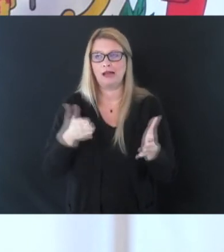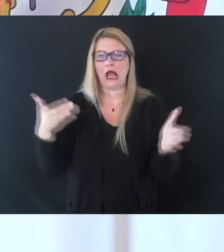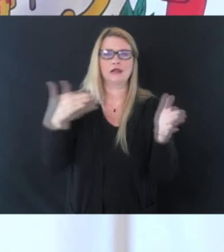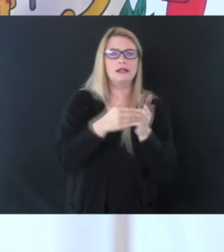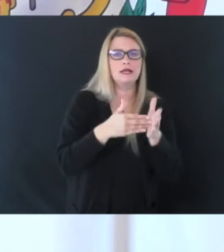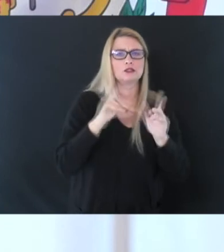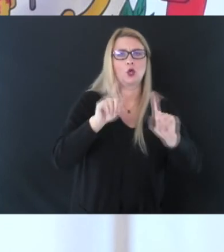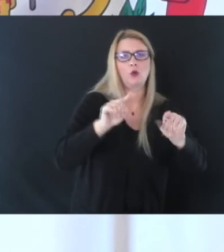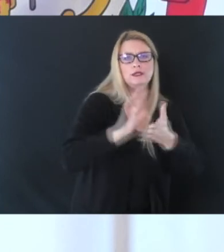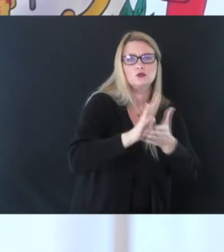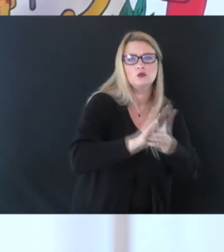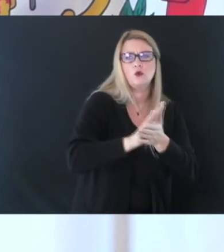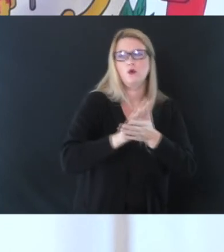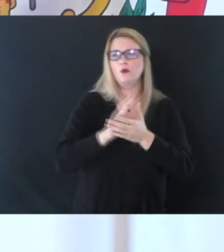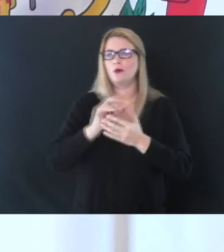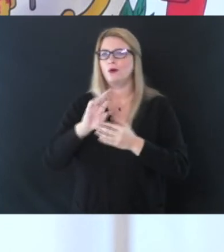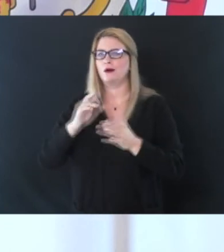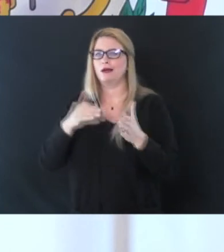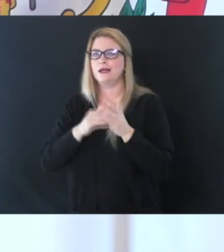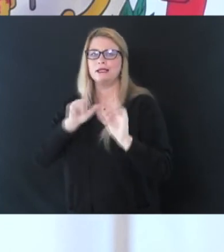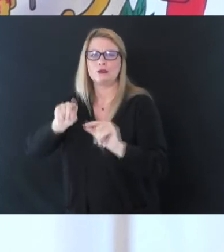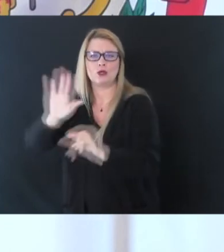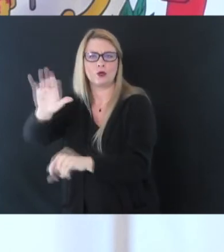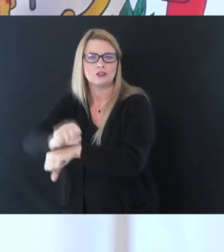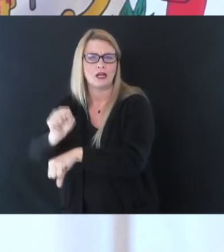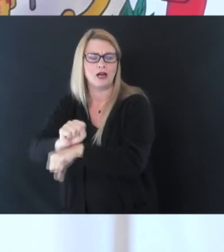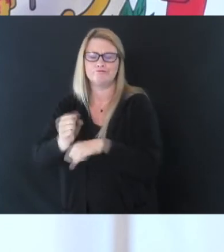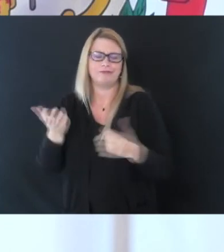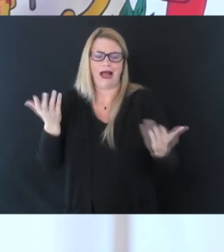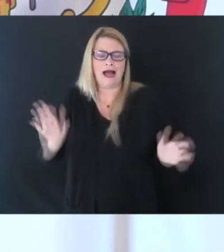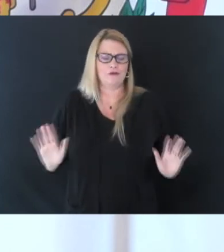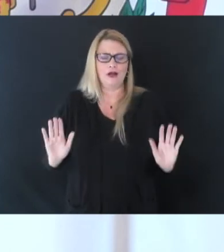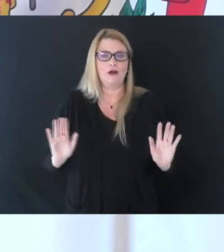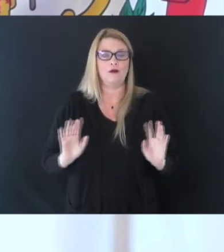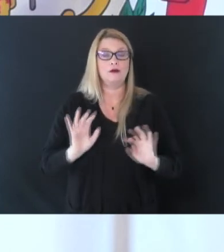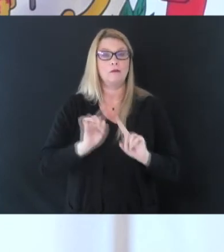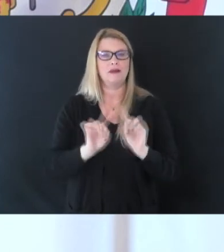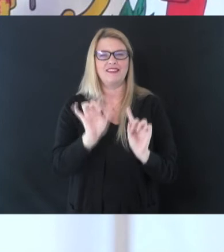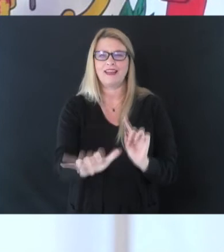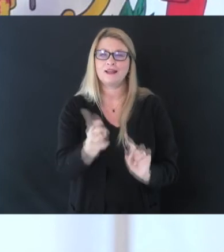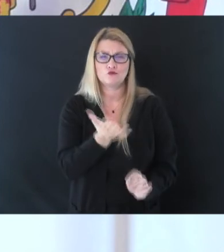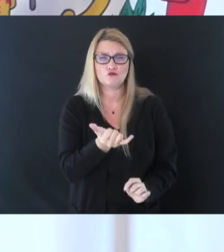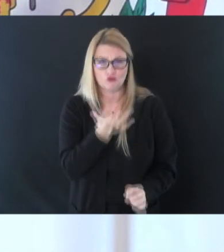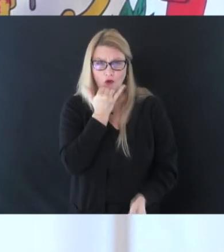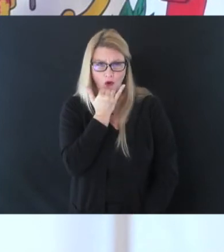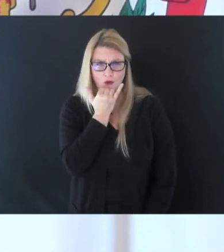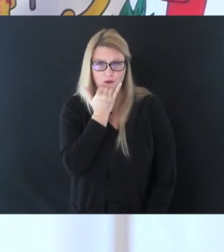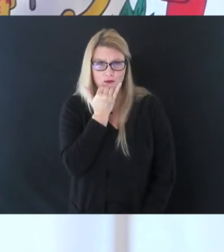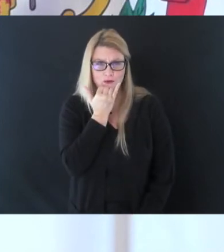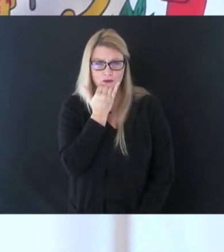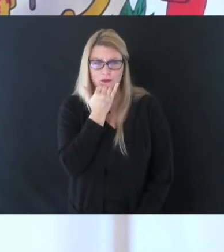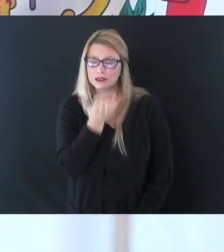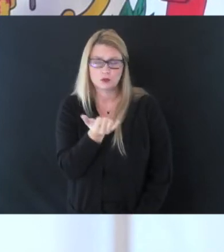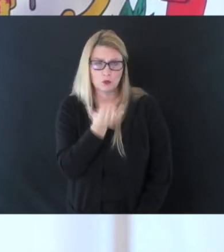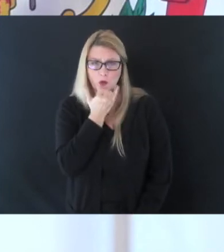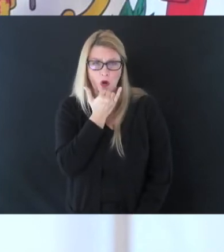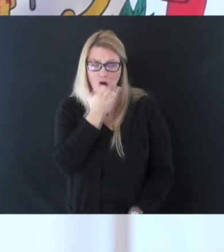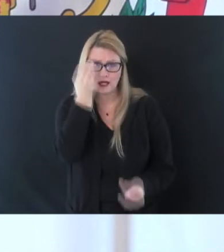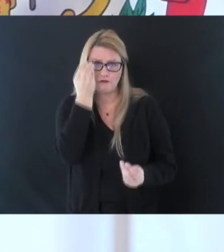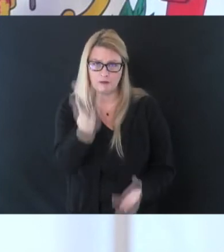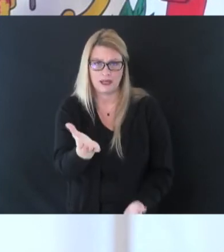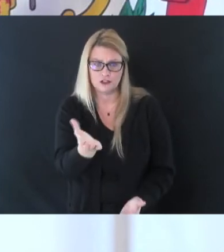to your job or whatever, it's just the wrong information. Now,